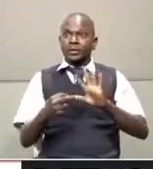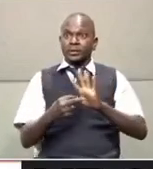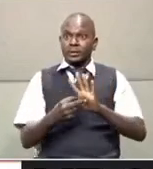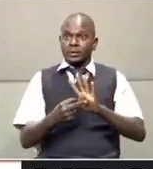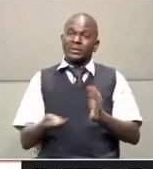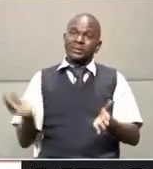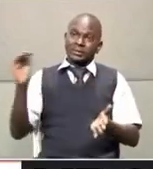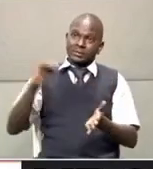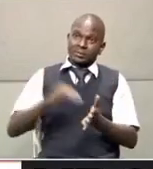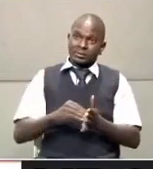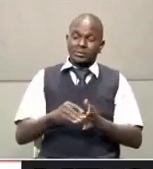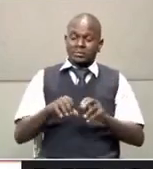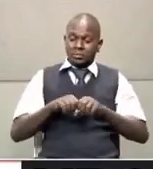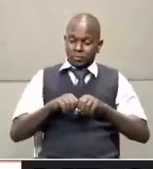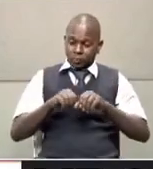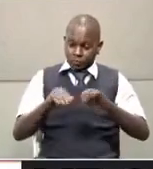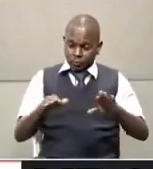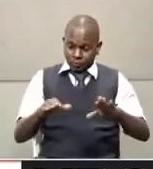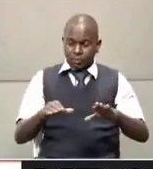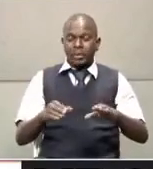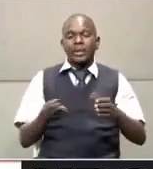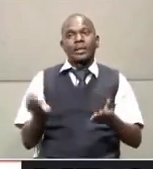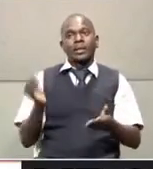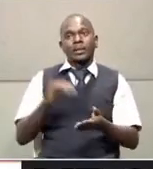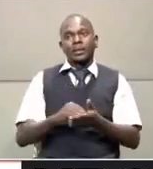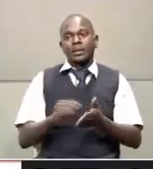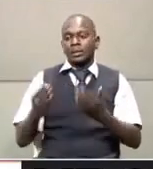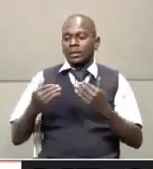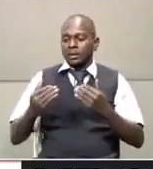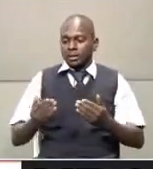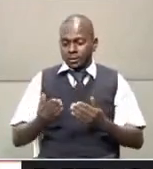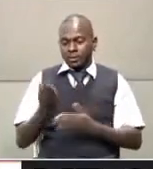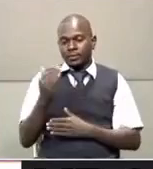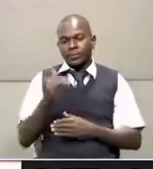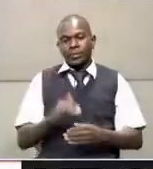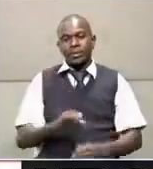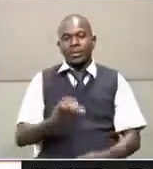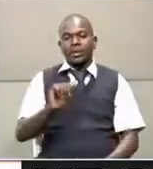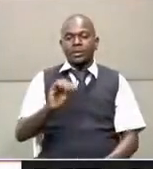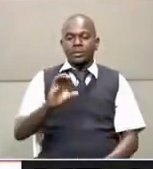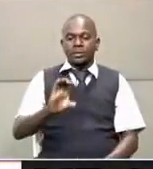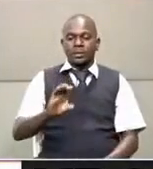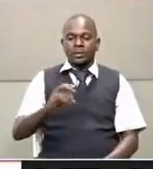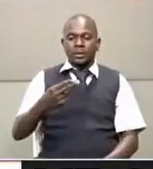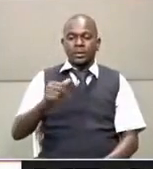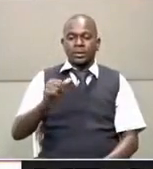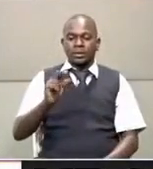reintroduce epidemics and pandemics. I thank you. Judith Achan Byanyima.